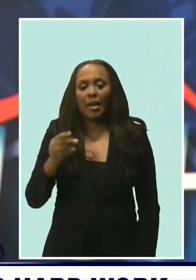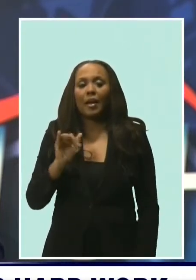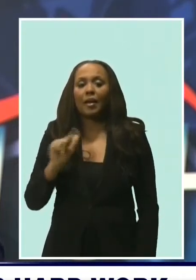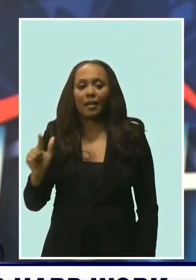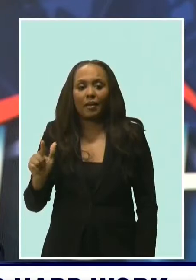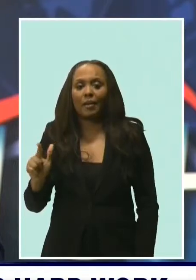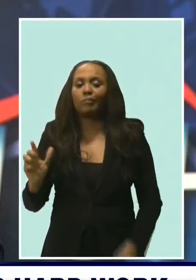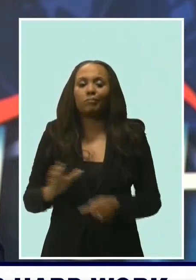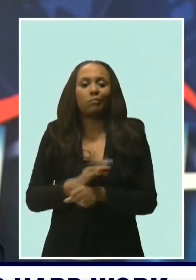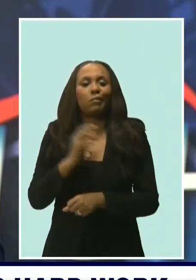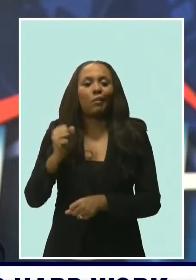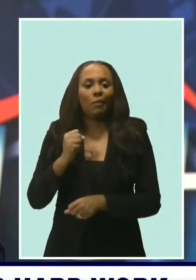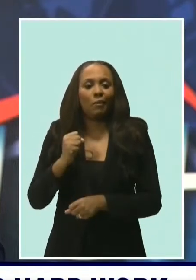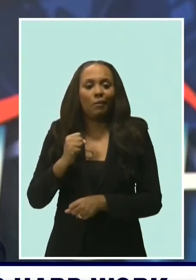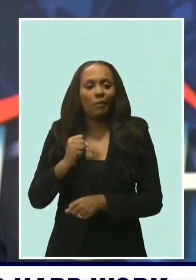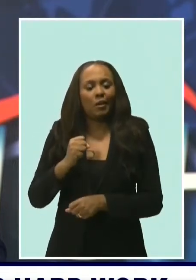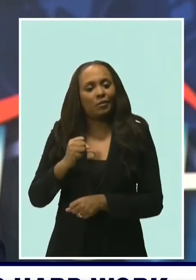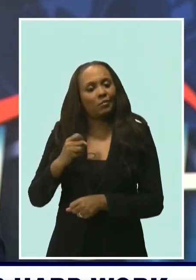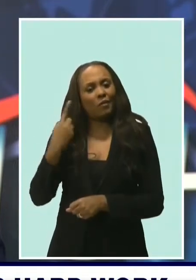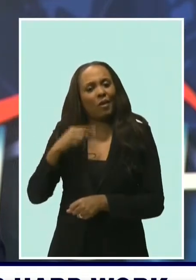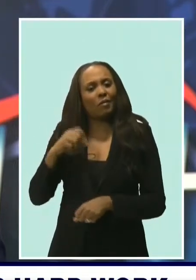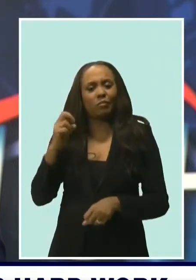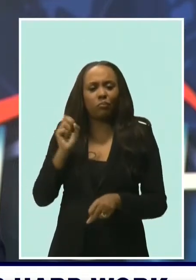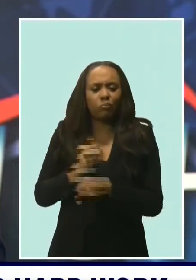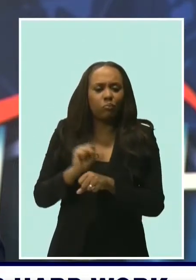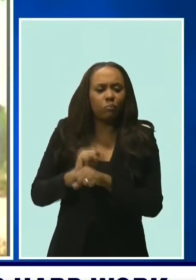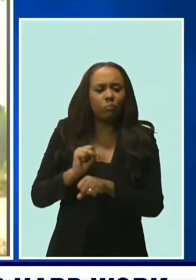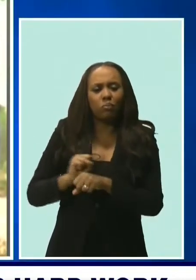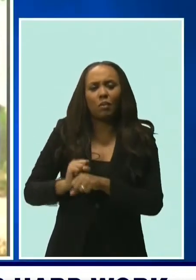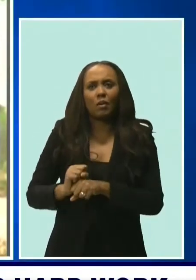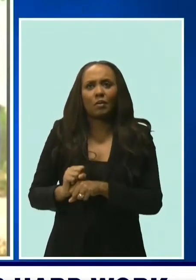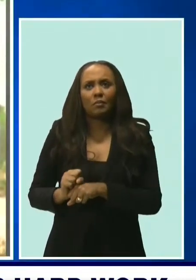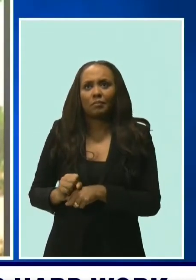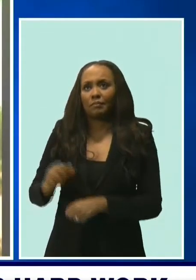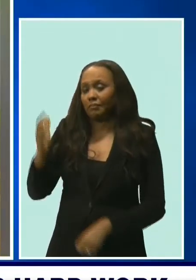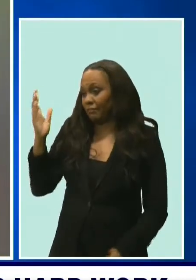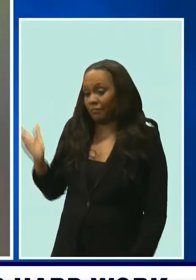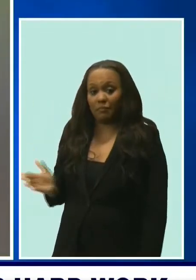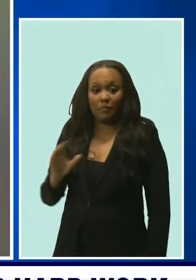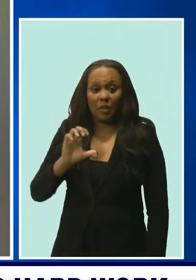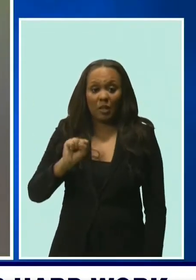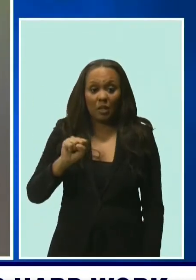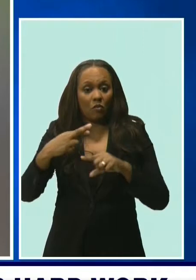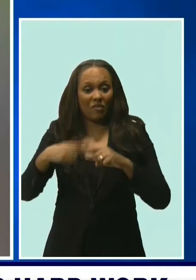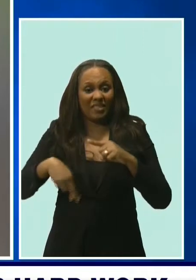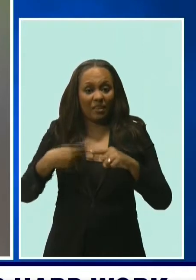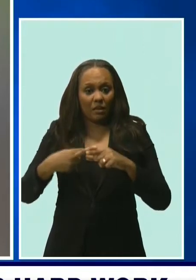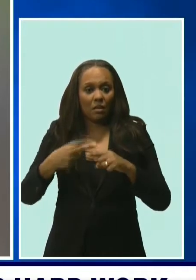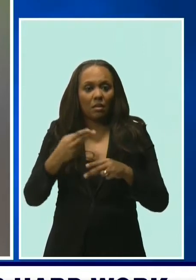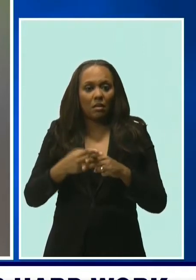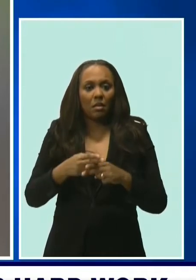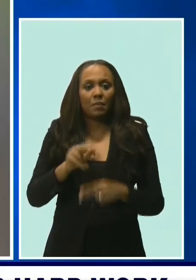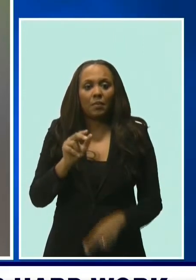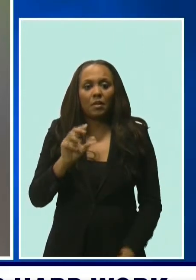reminding people that when they go out to assignment, their safety is number one. That is the most important